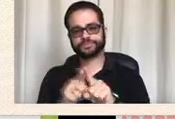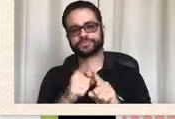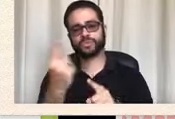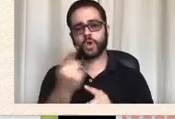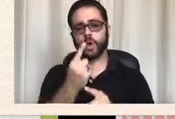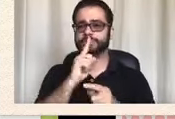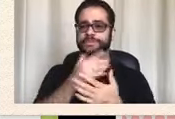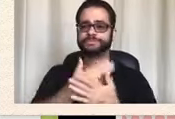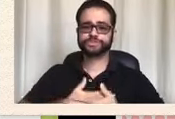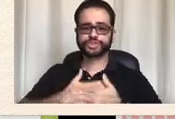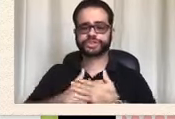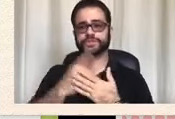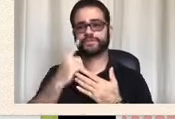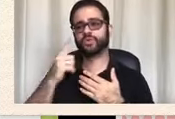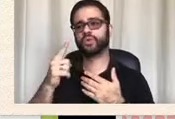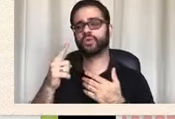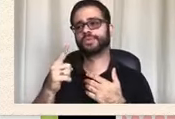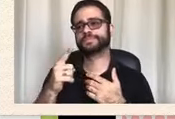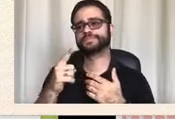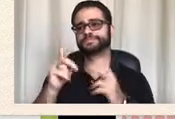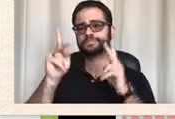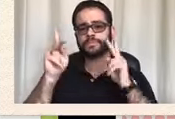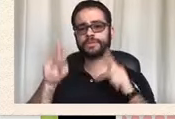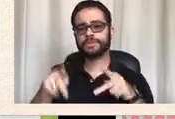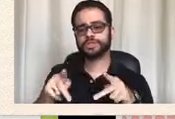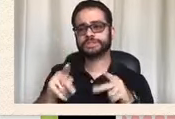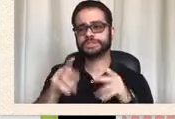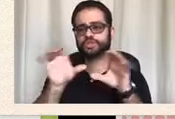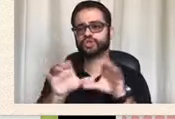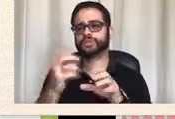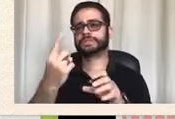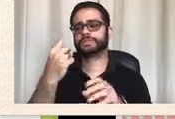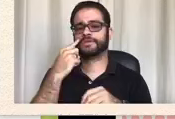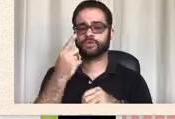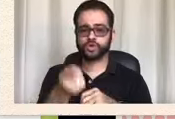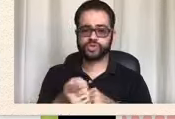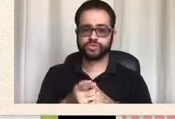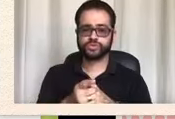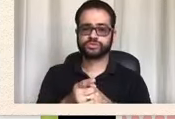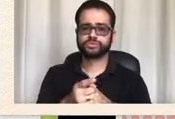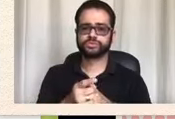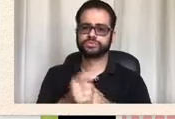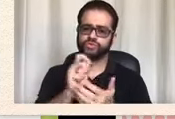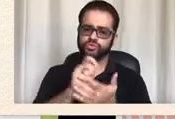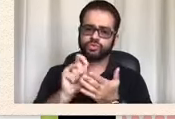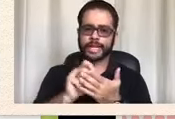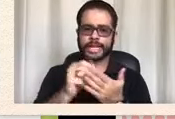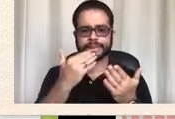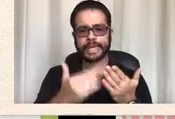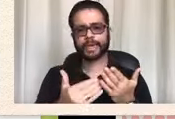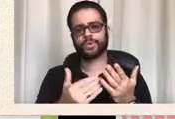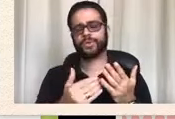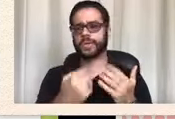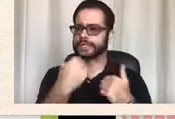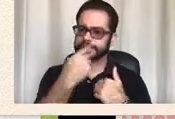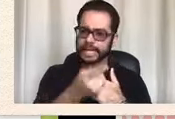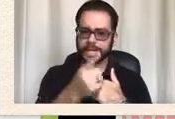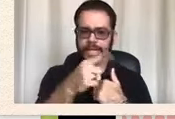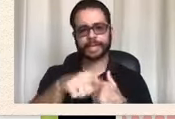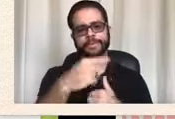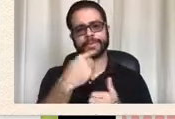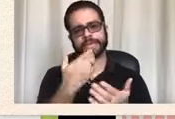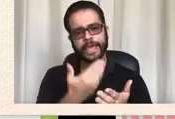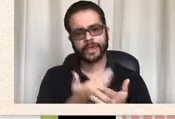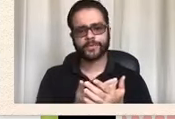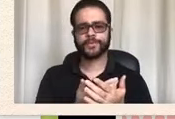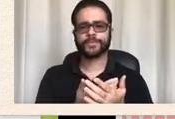something for you. Write a thank you note. Tell them thank you. Go out of your way to publicly thank them. Just